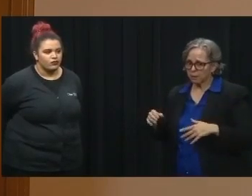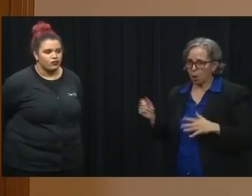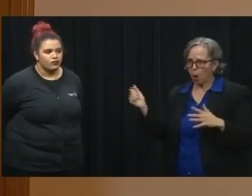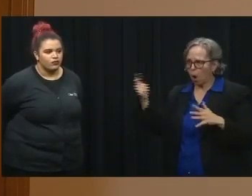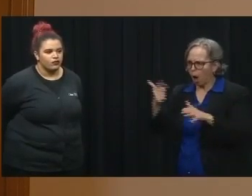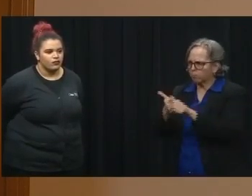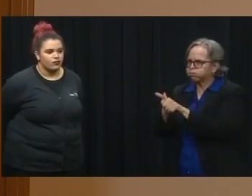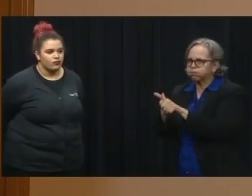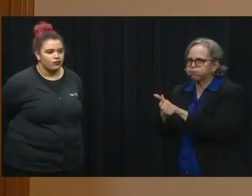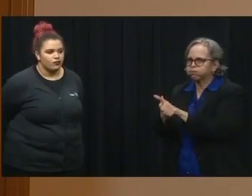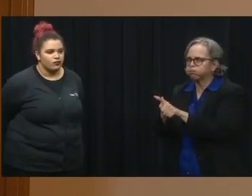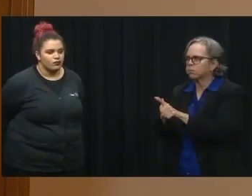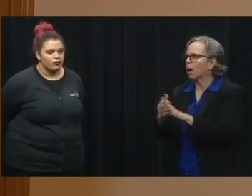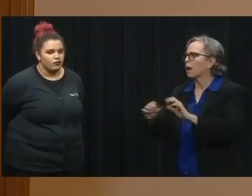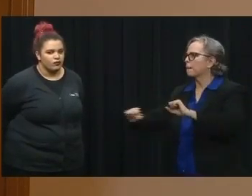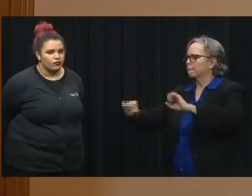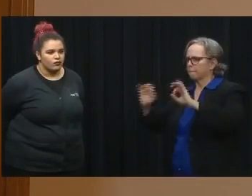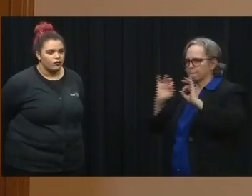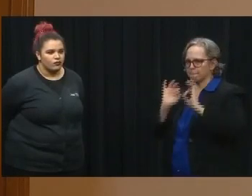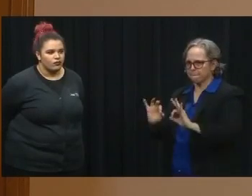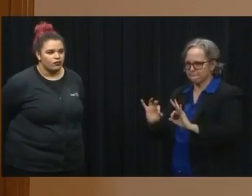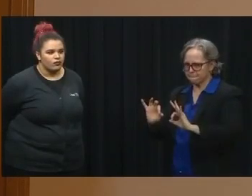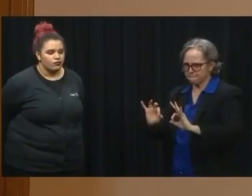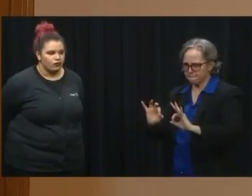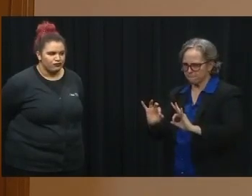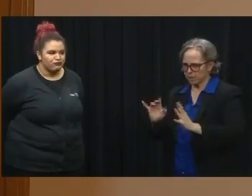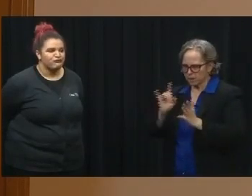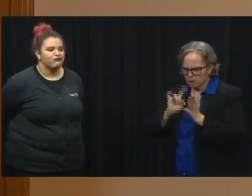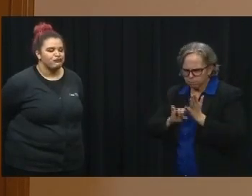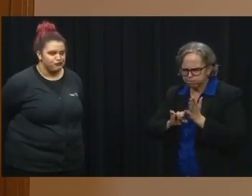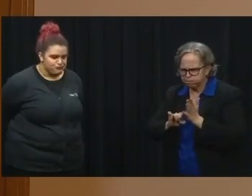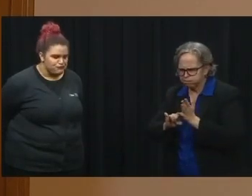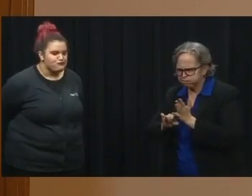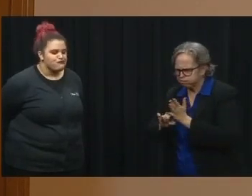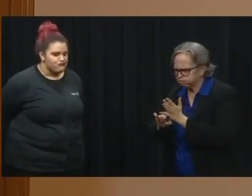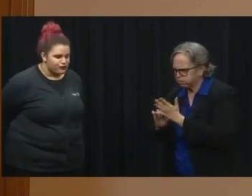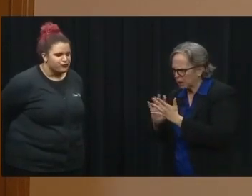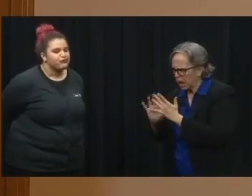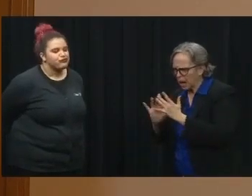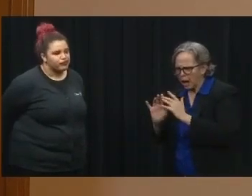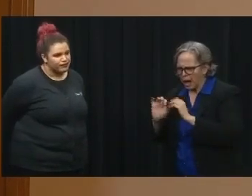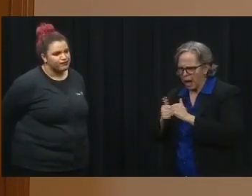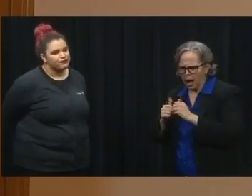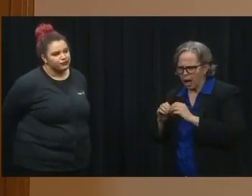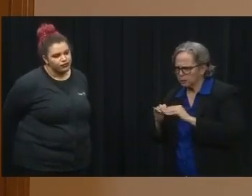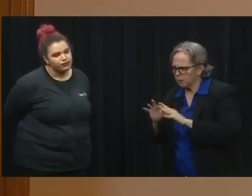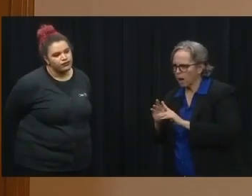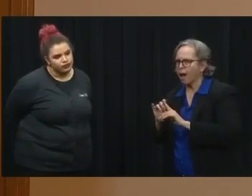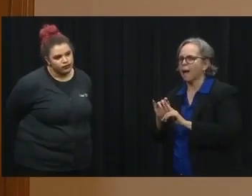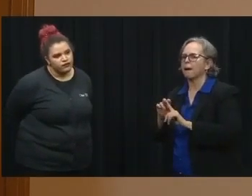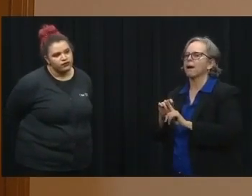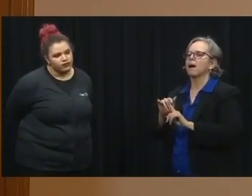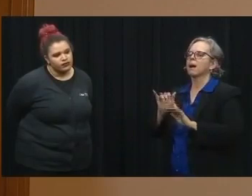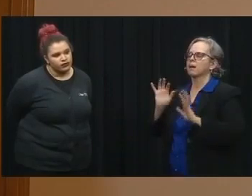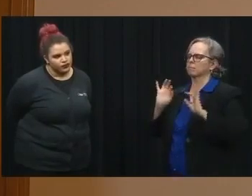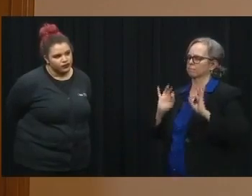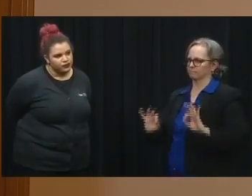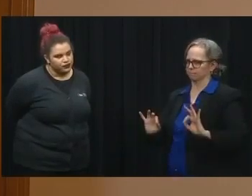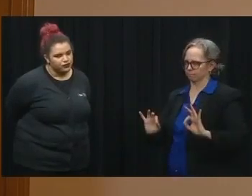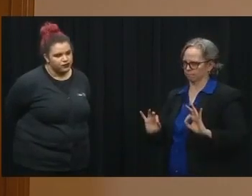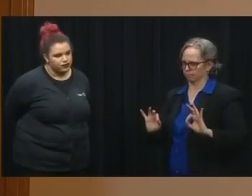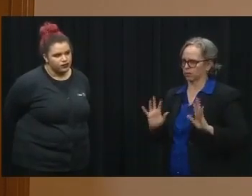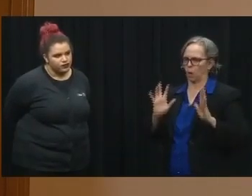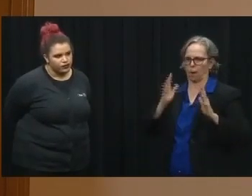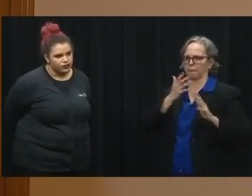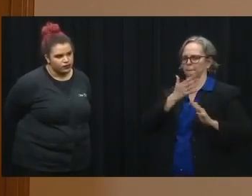on folks early on. That is also part of that containment. And so all of those things were in play